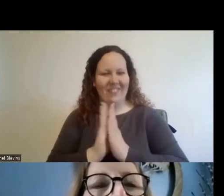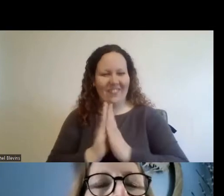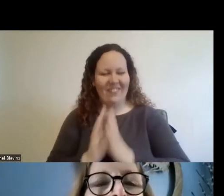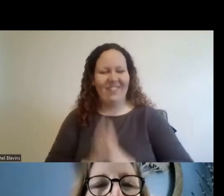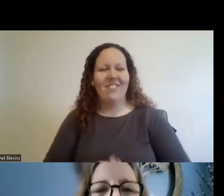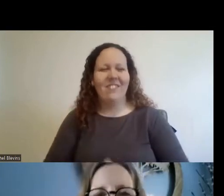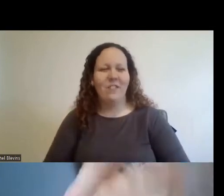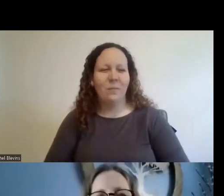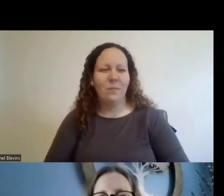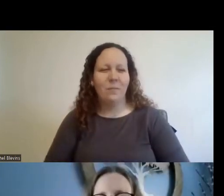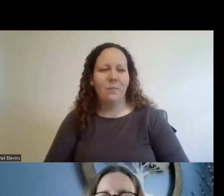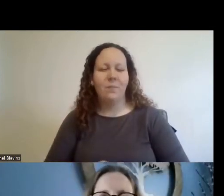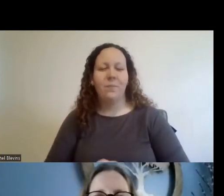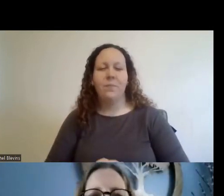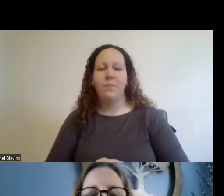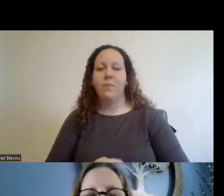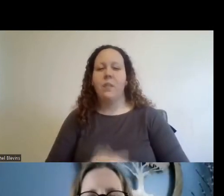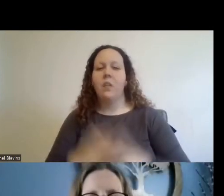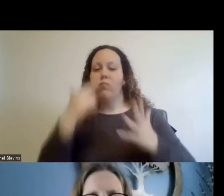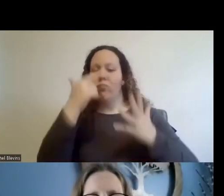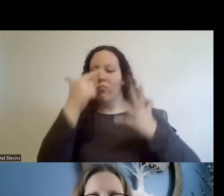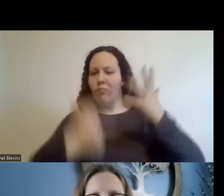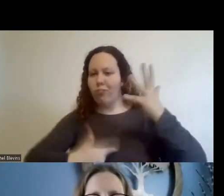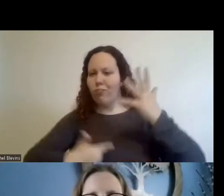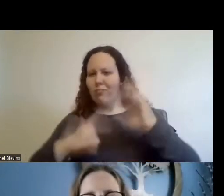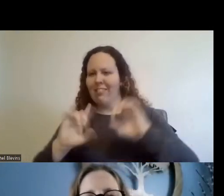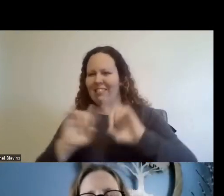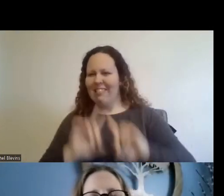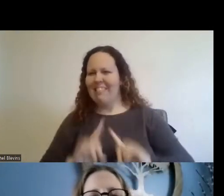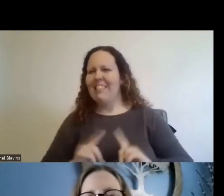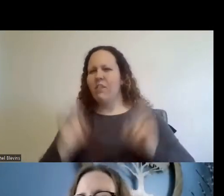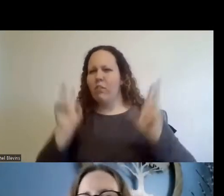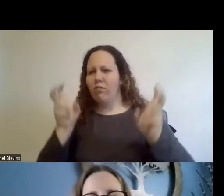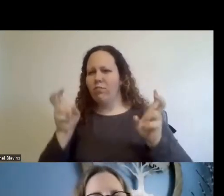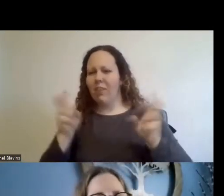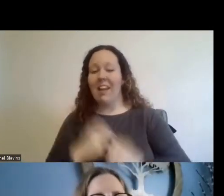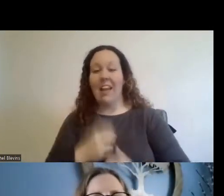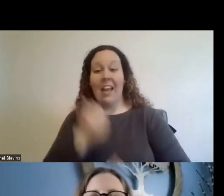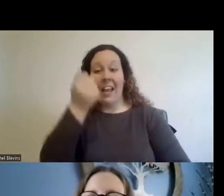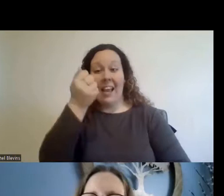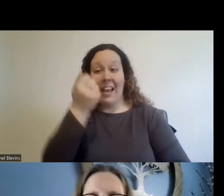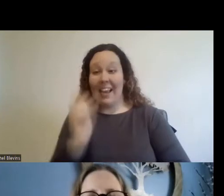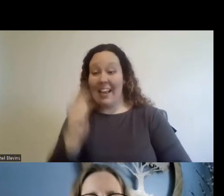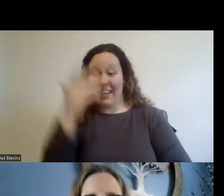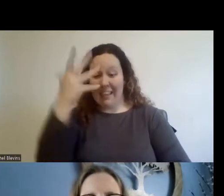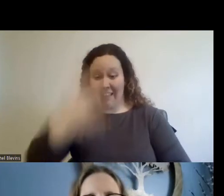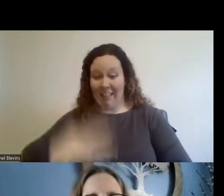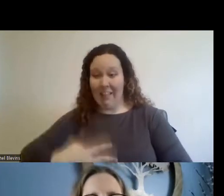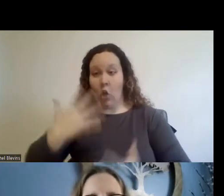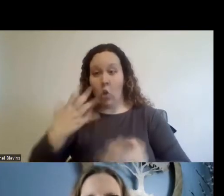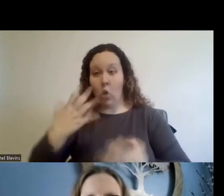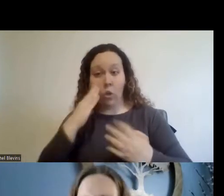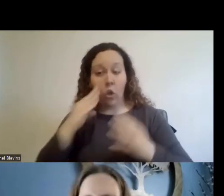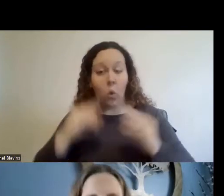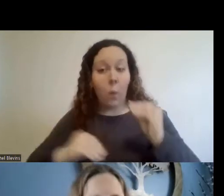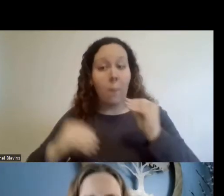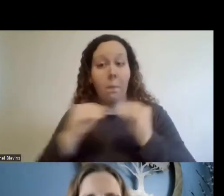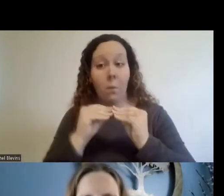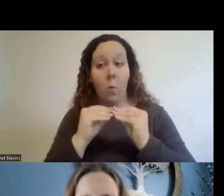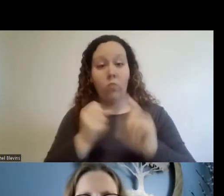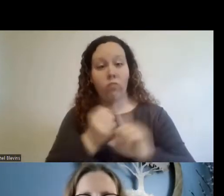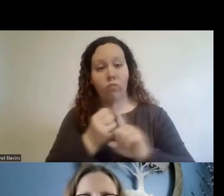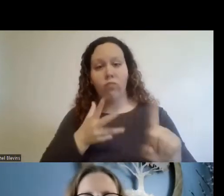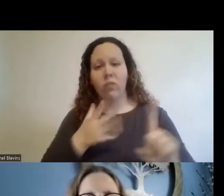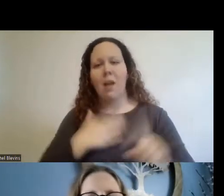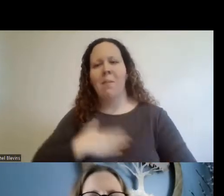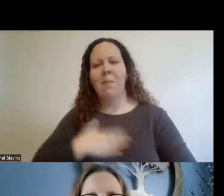Woohoo! These are the things we're going to touch on. And if there's any of these that you want to know more, please let